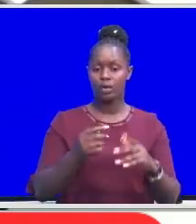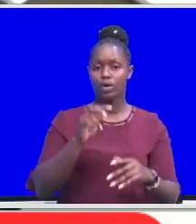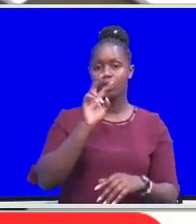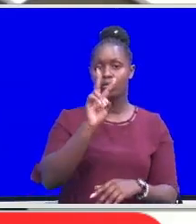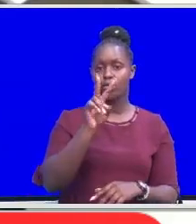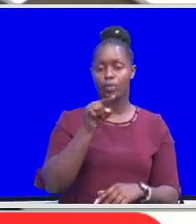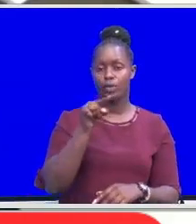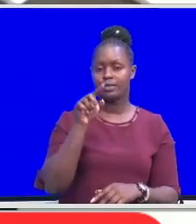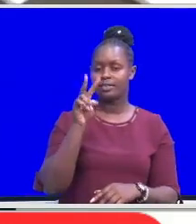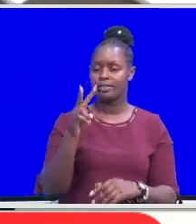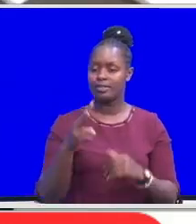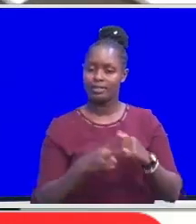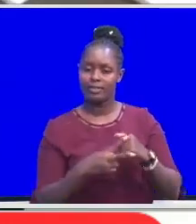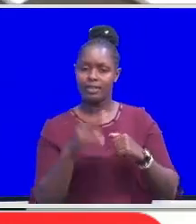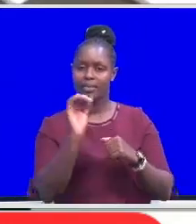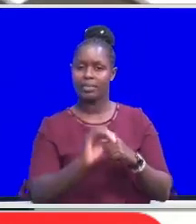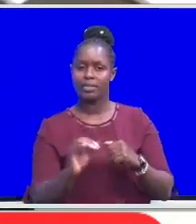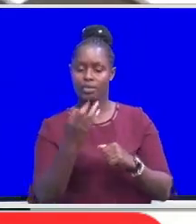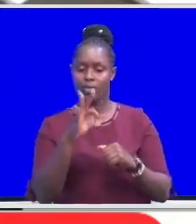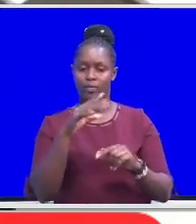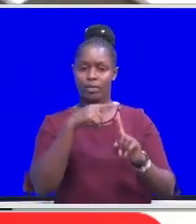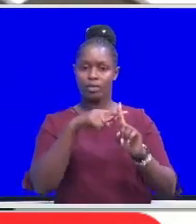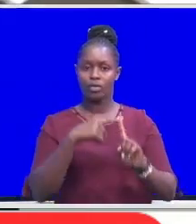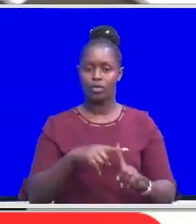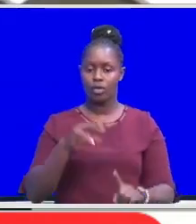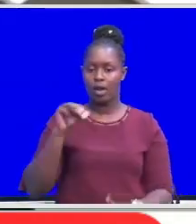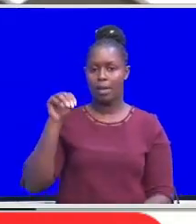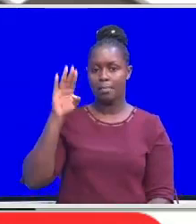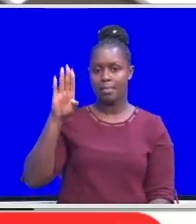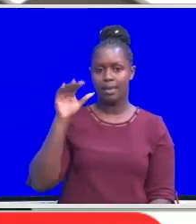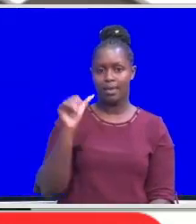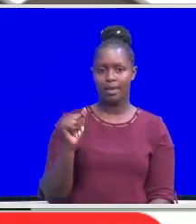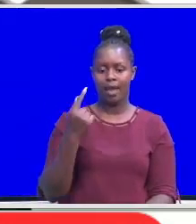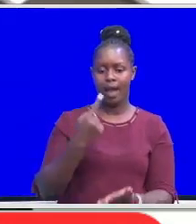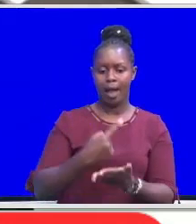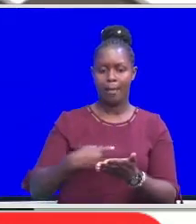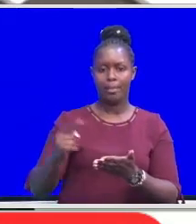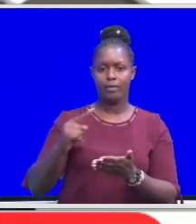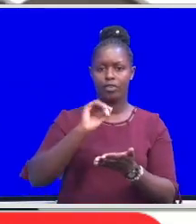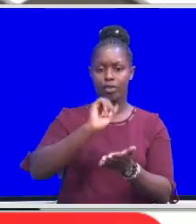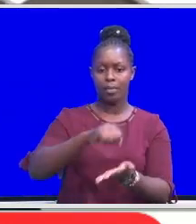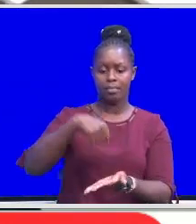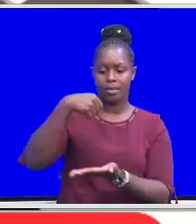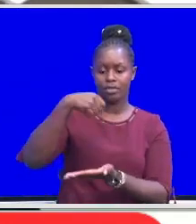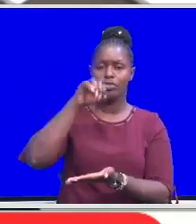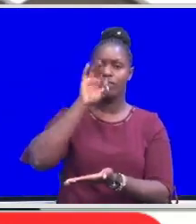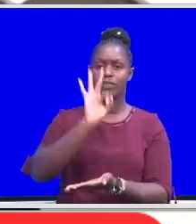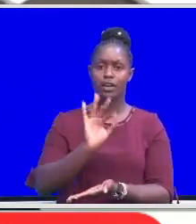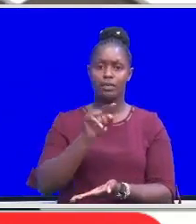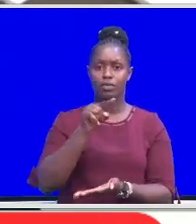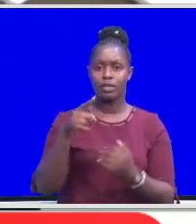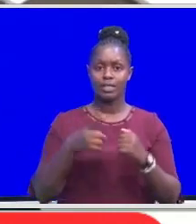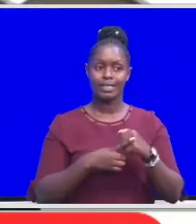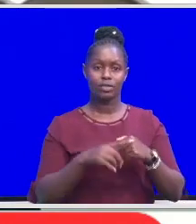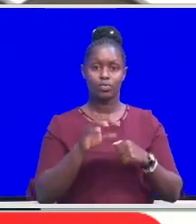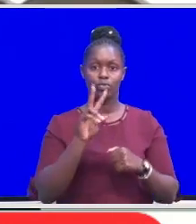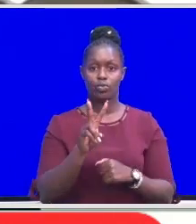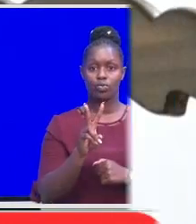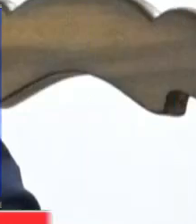2.7% of the total MDA approved budget of 3.62 trillion.